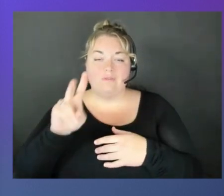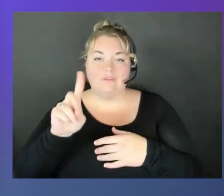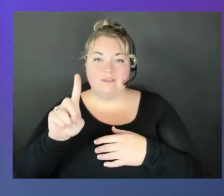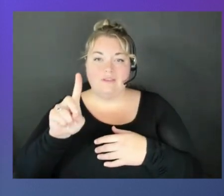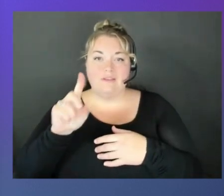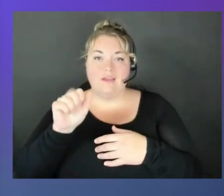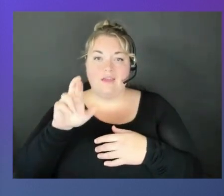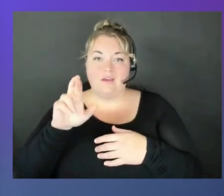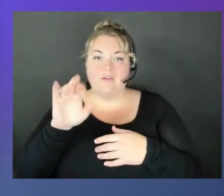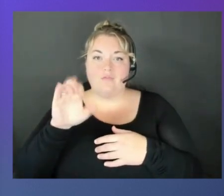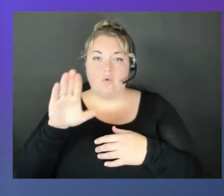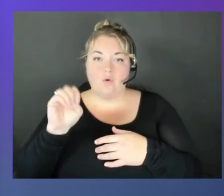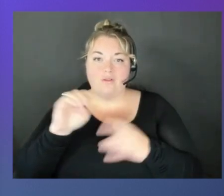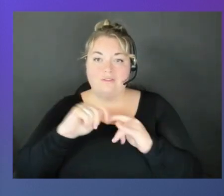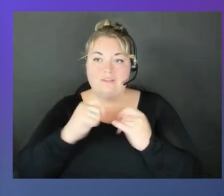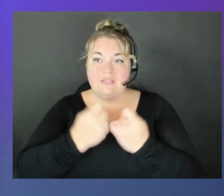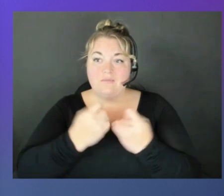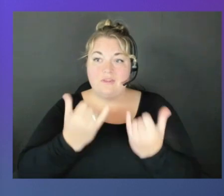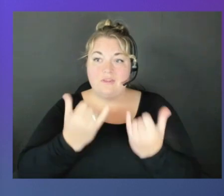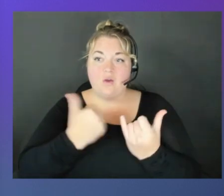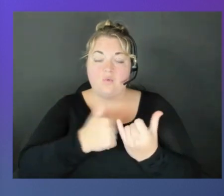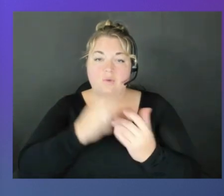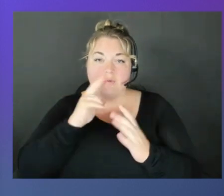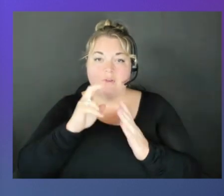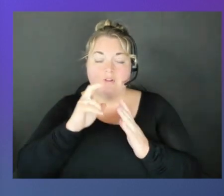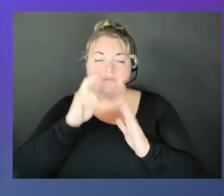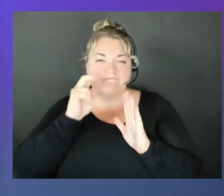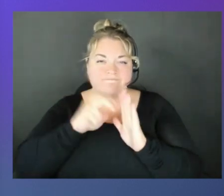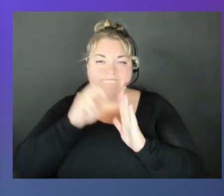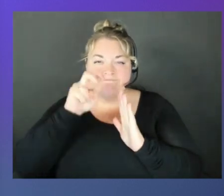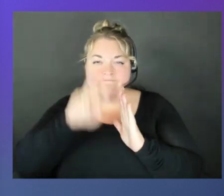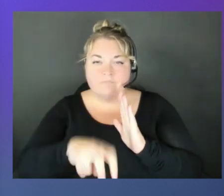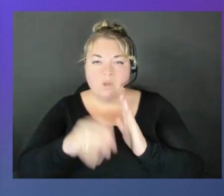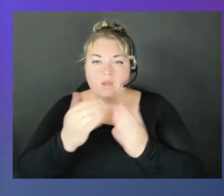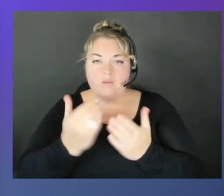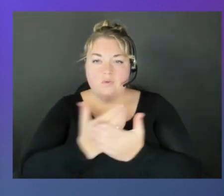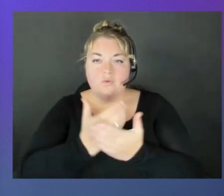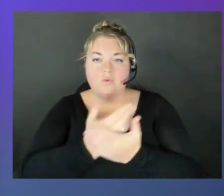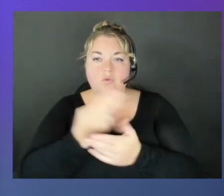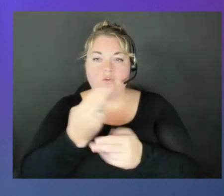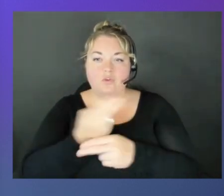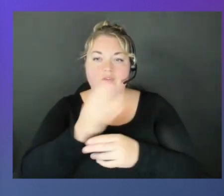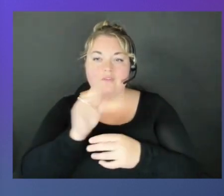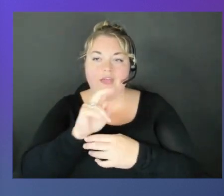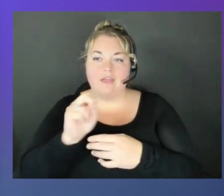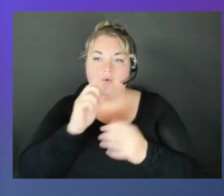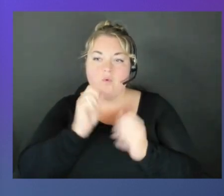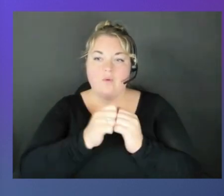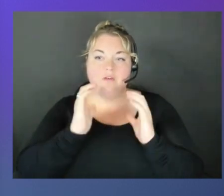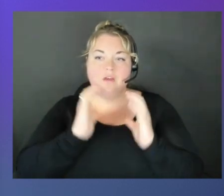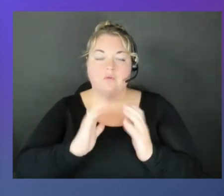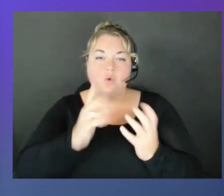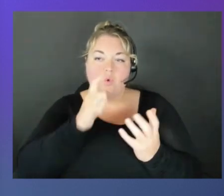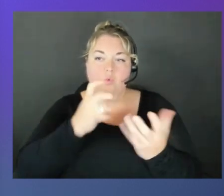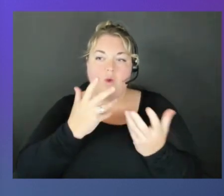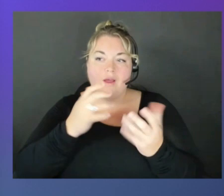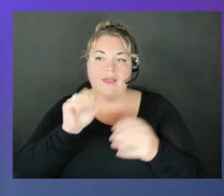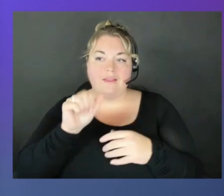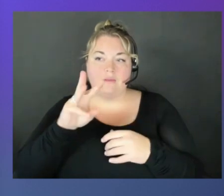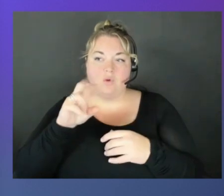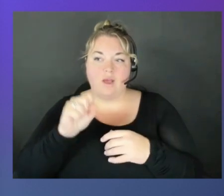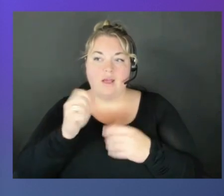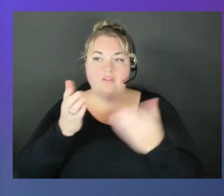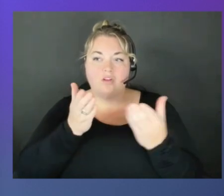this section, we'll dive into another use case that we often see with customers who want AWS services accessible in a